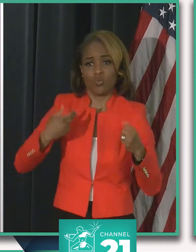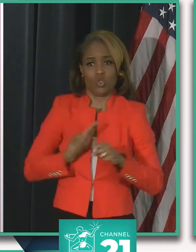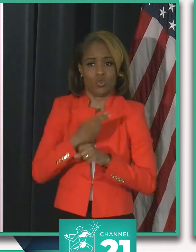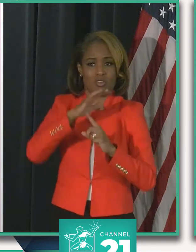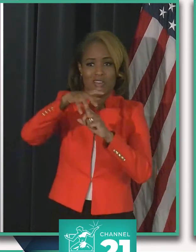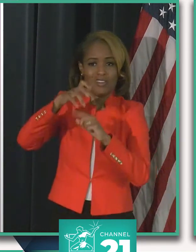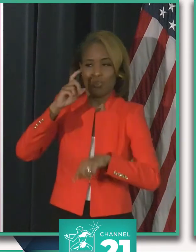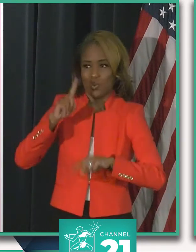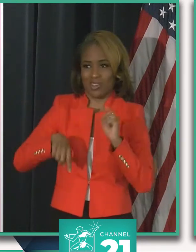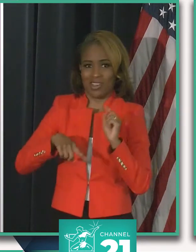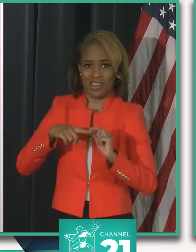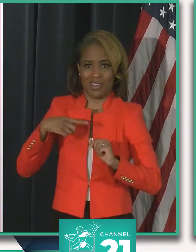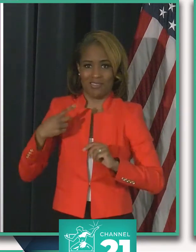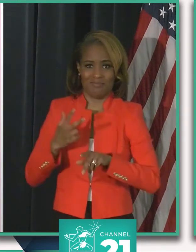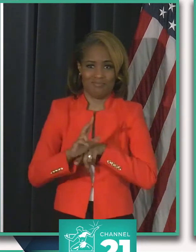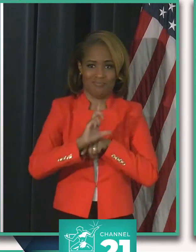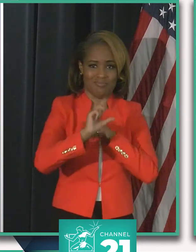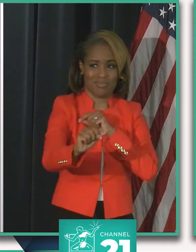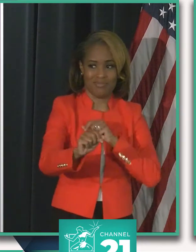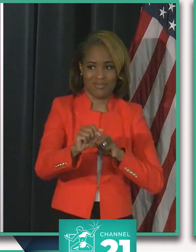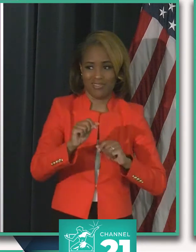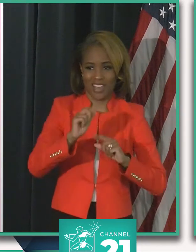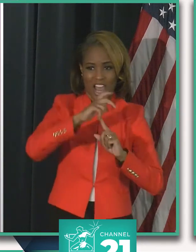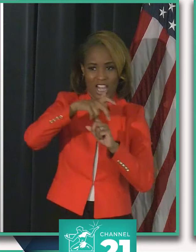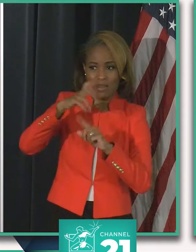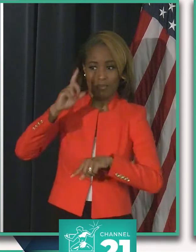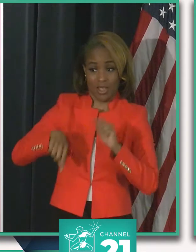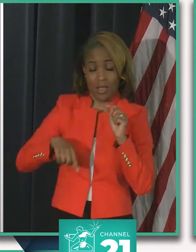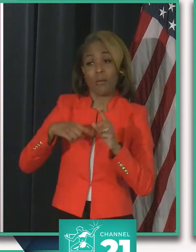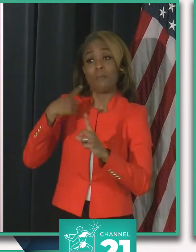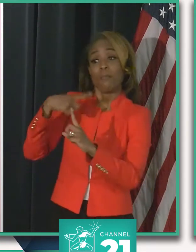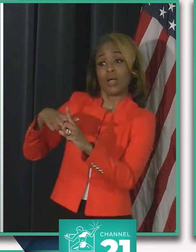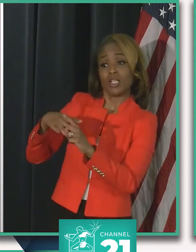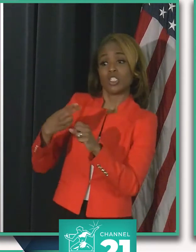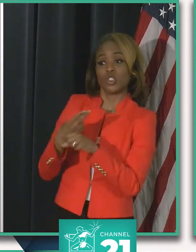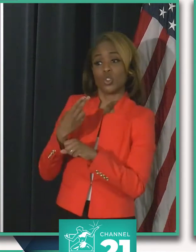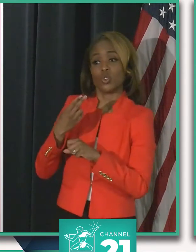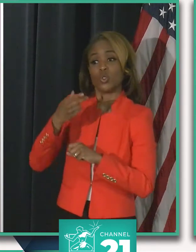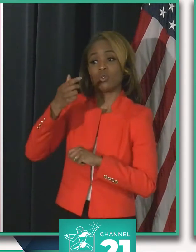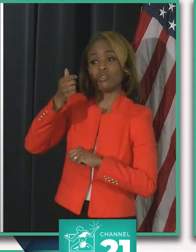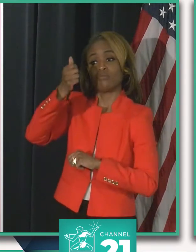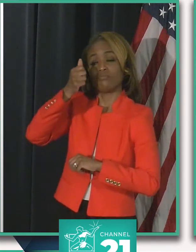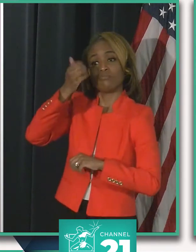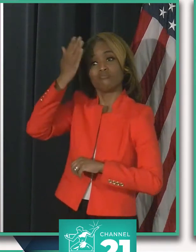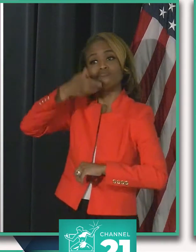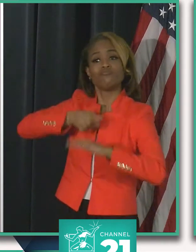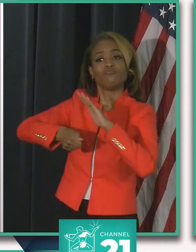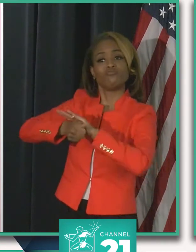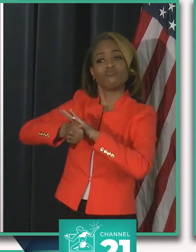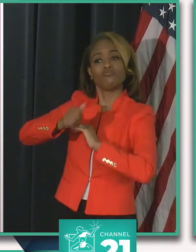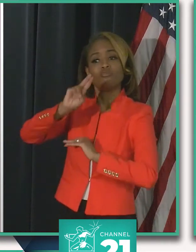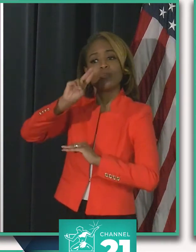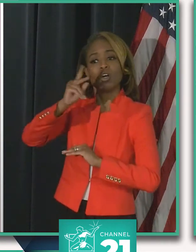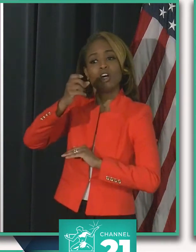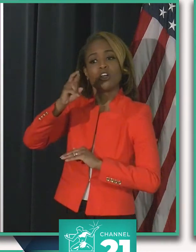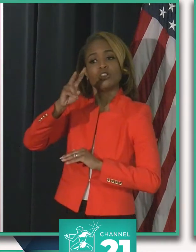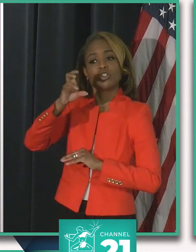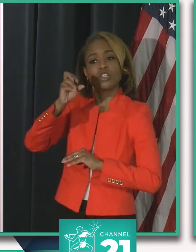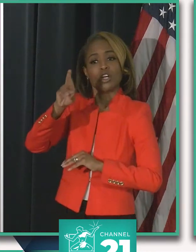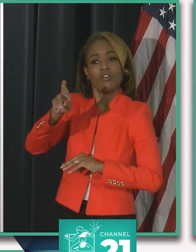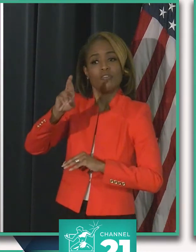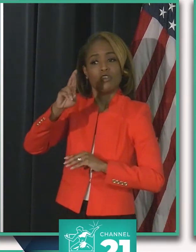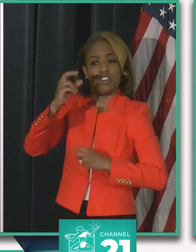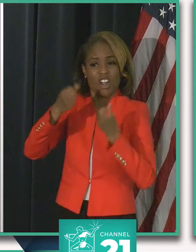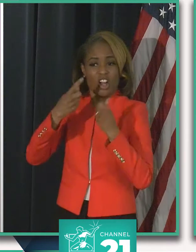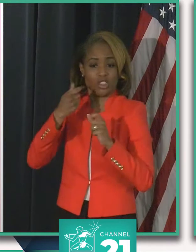can't outrun a helicopter. But in addition to that, we're using undercover vehicles to track those